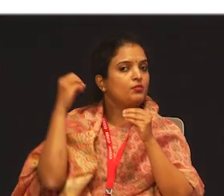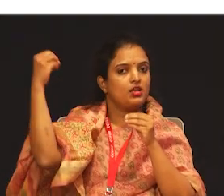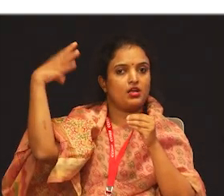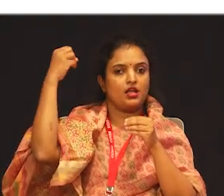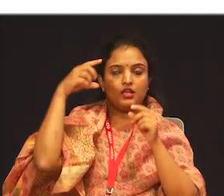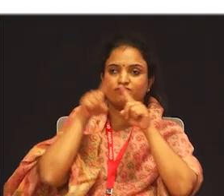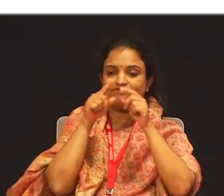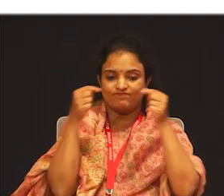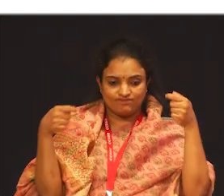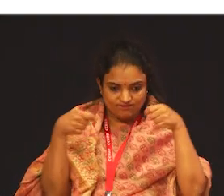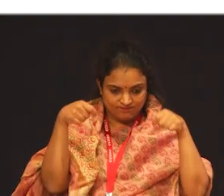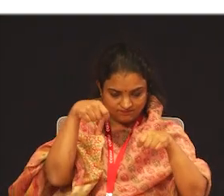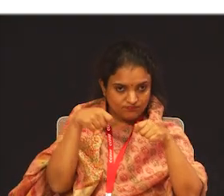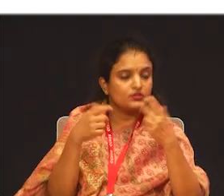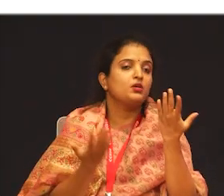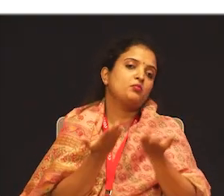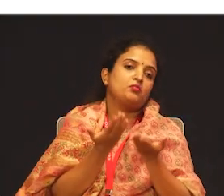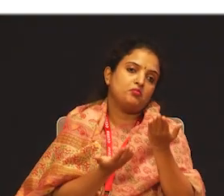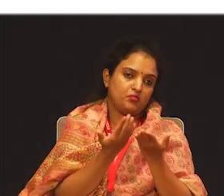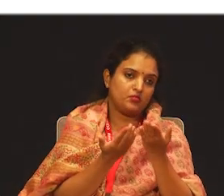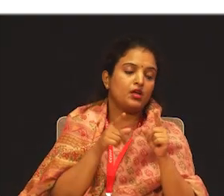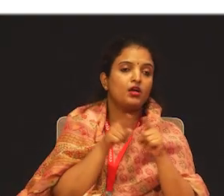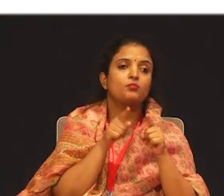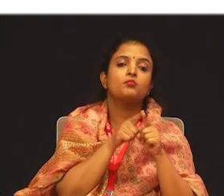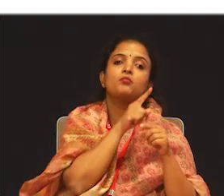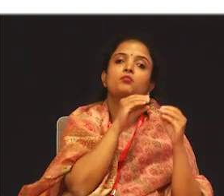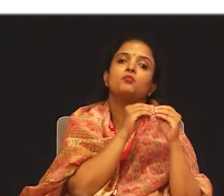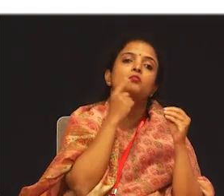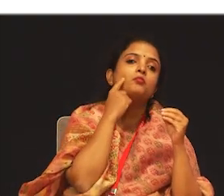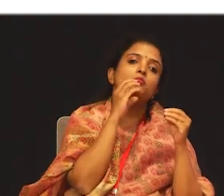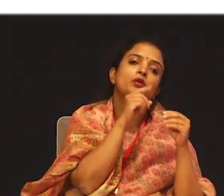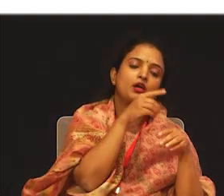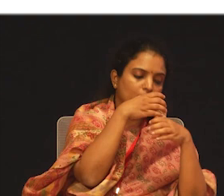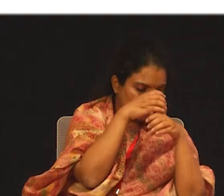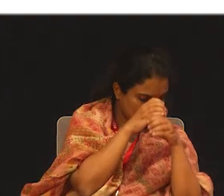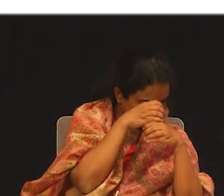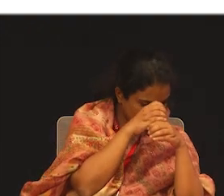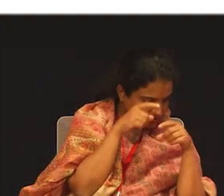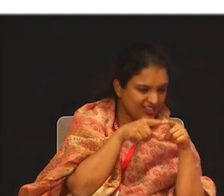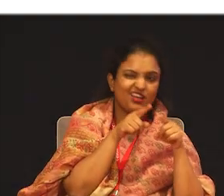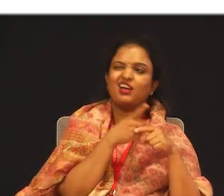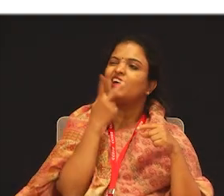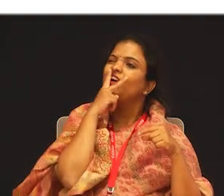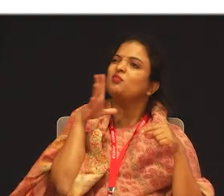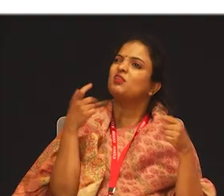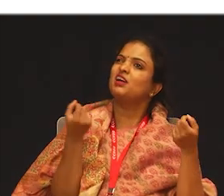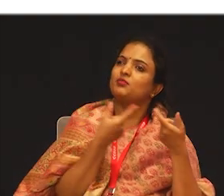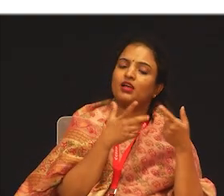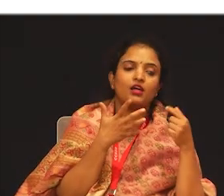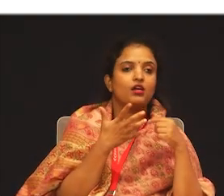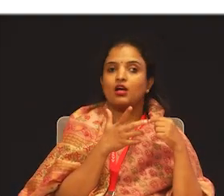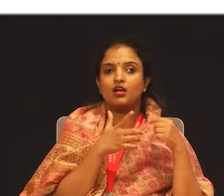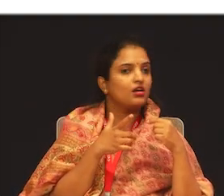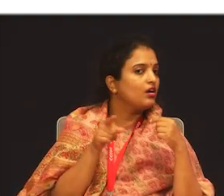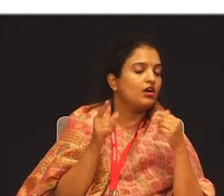to look through microscopes. And we might be thinking what a blind child will do there. Again, the